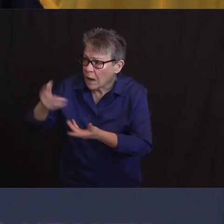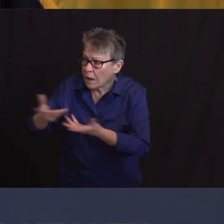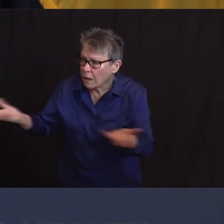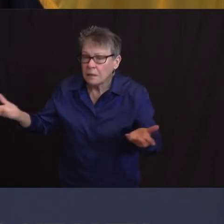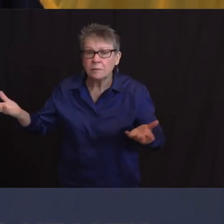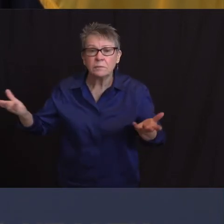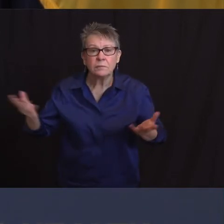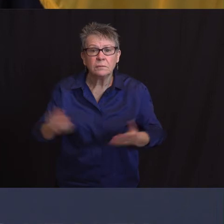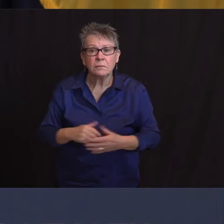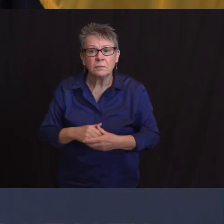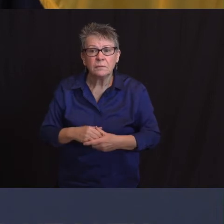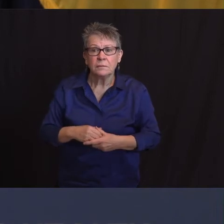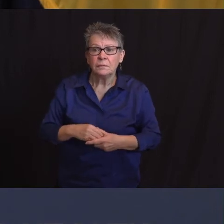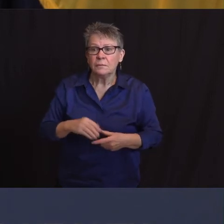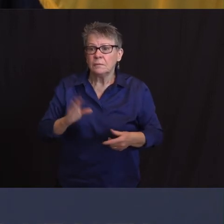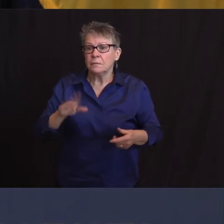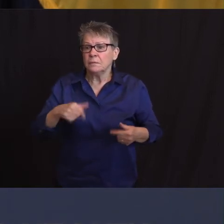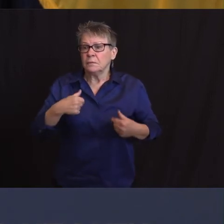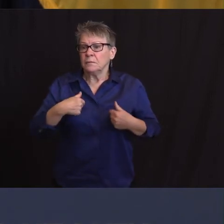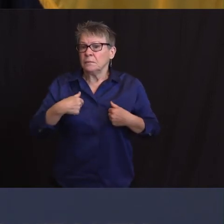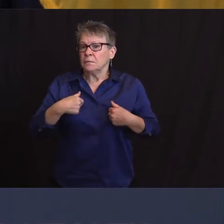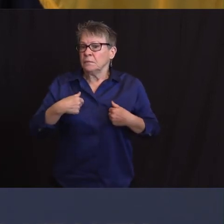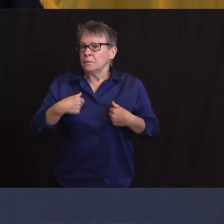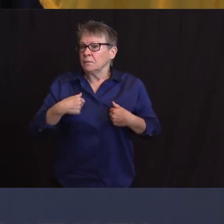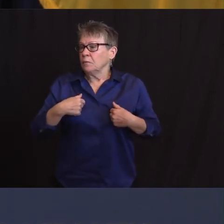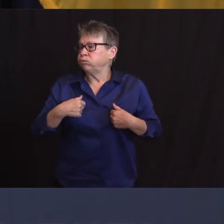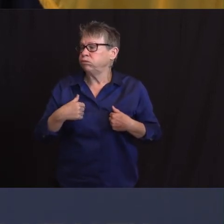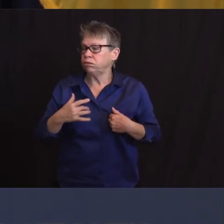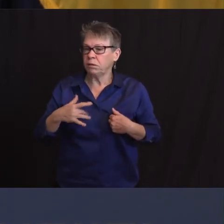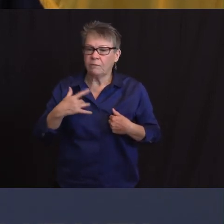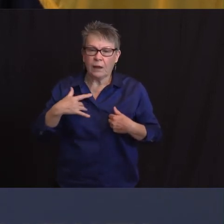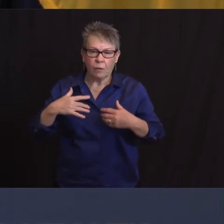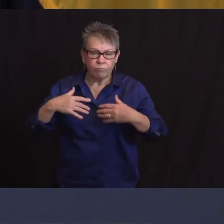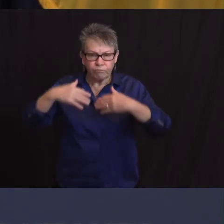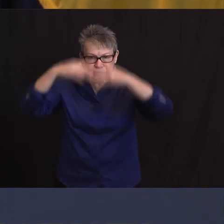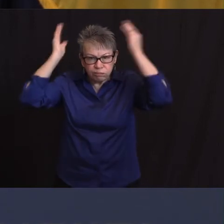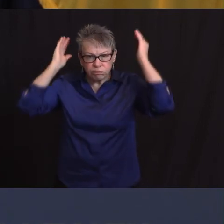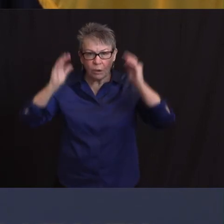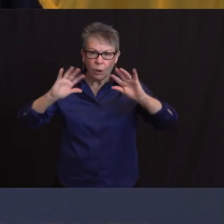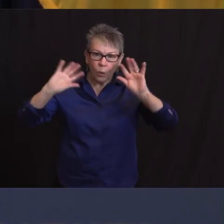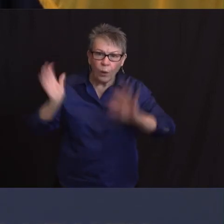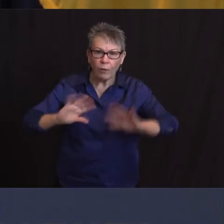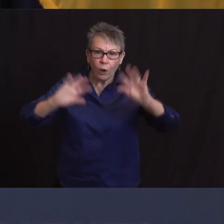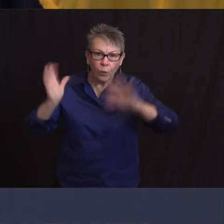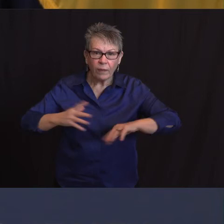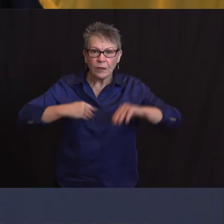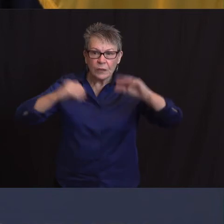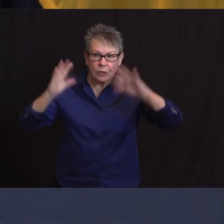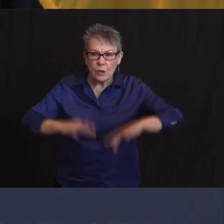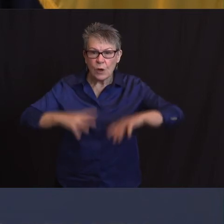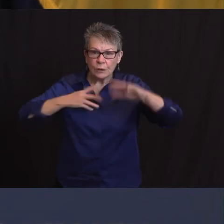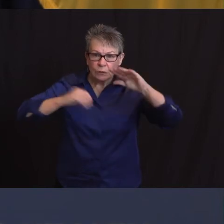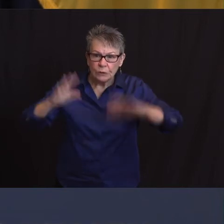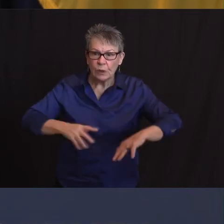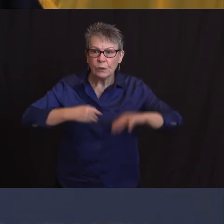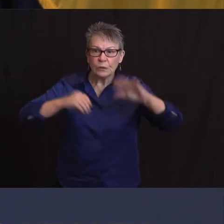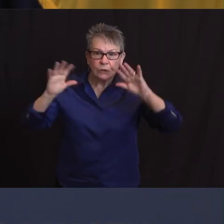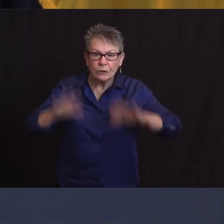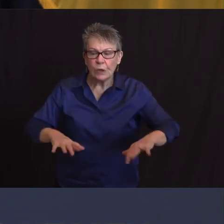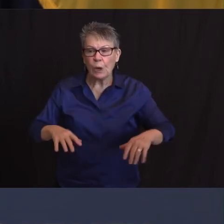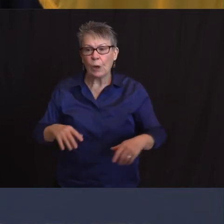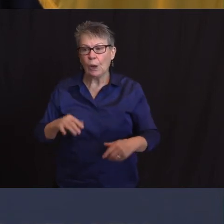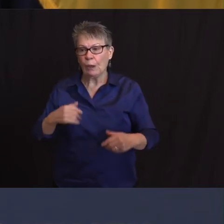I get worried when you get into one of these, like the I'm dating myself, but the groove on the record, and you can't get out of it. But we had